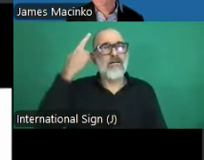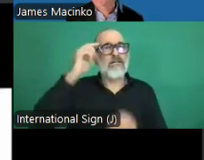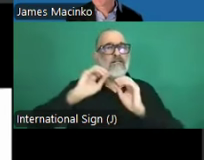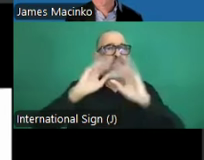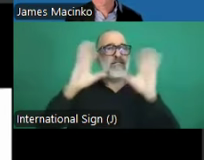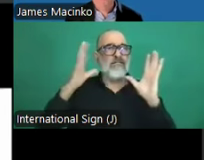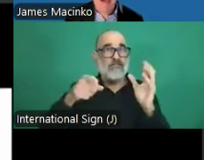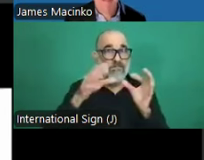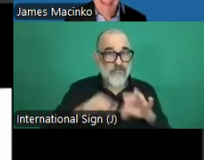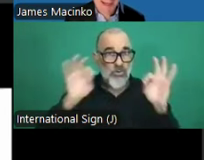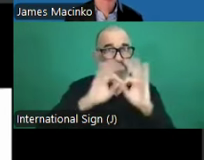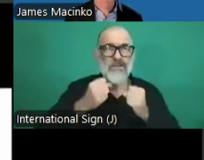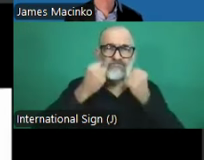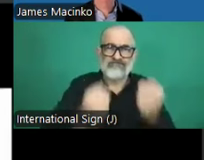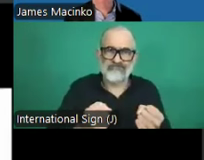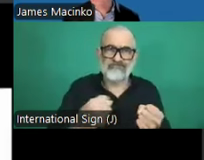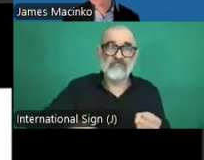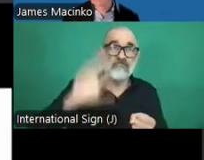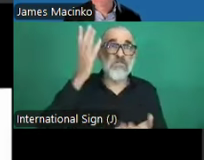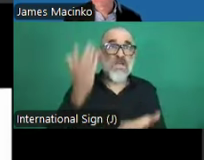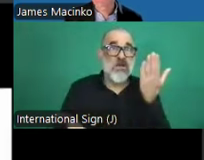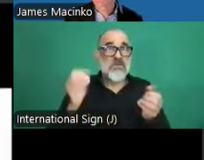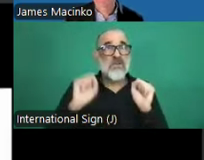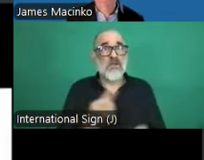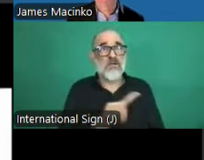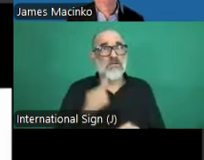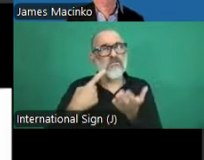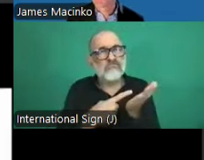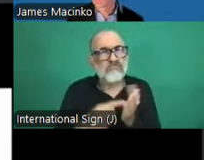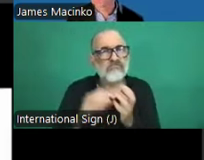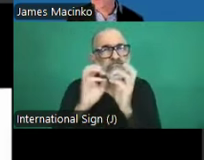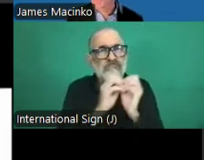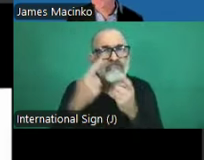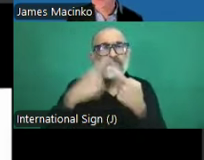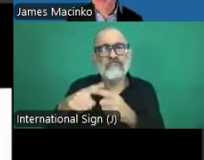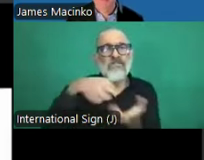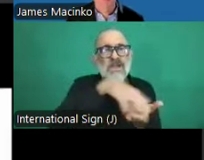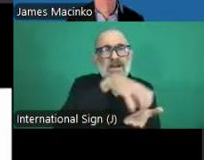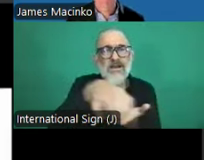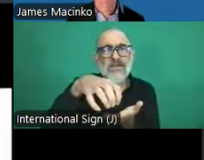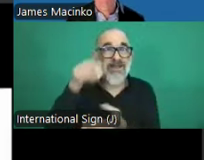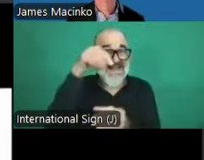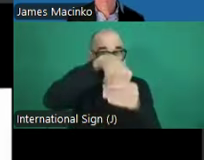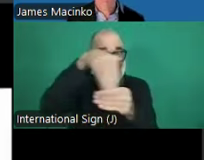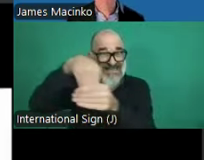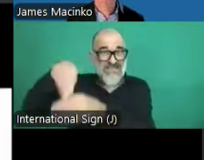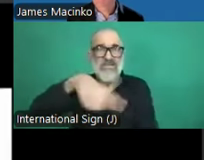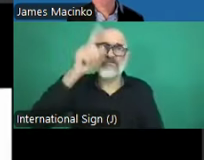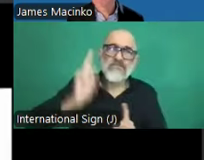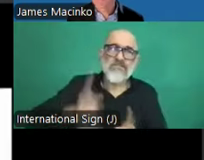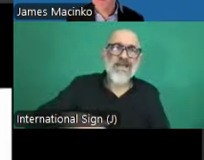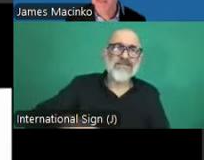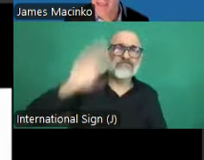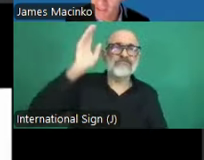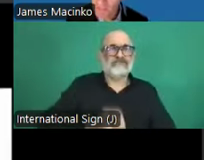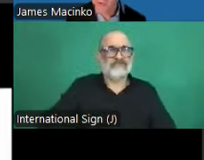This is a picture that shows how this indicator was developed. I'll walk you through it. It seems complicated,